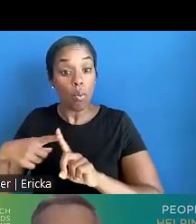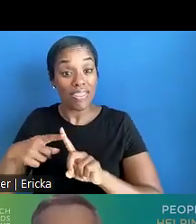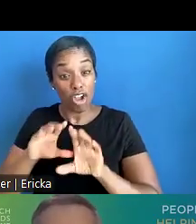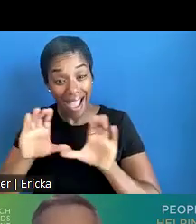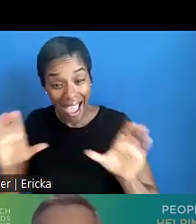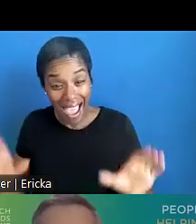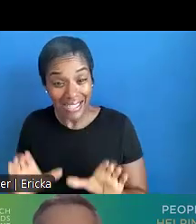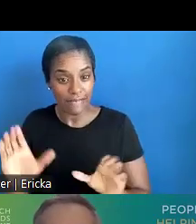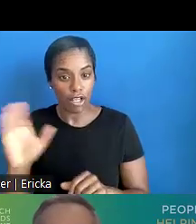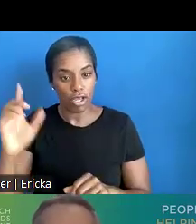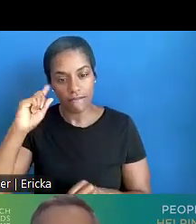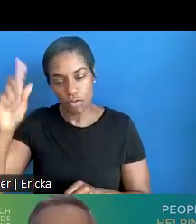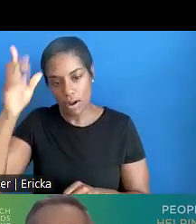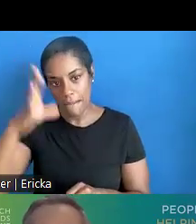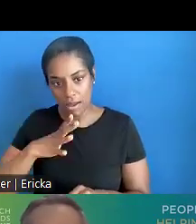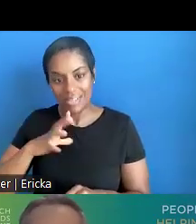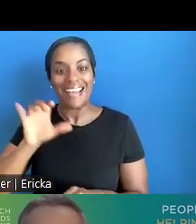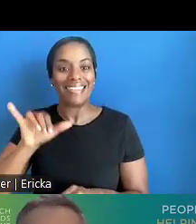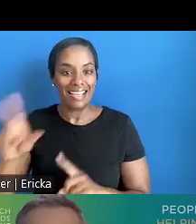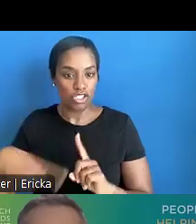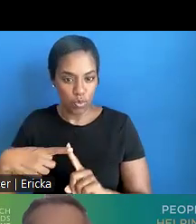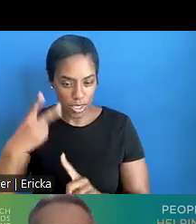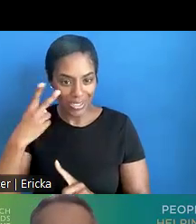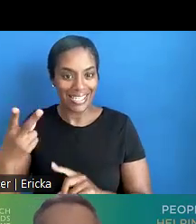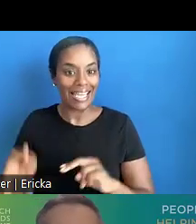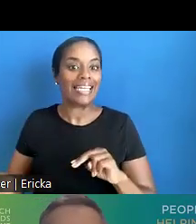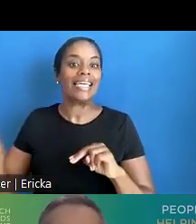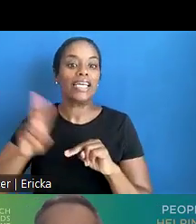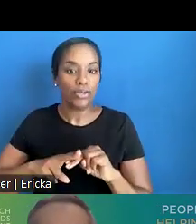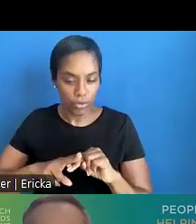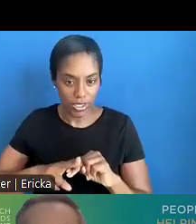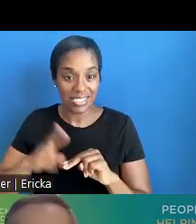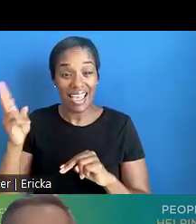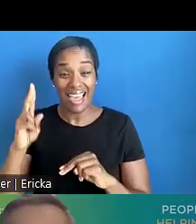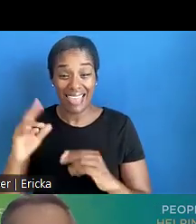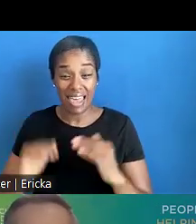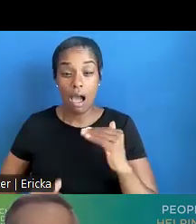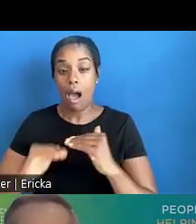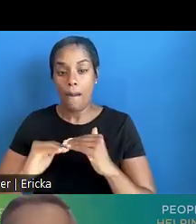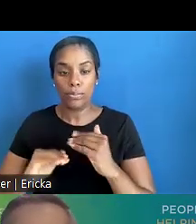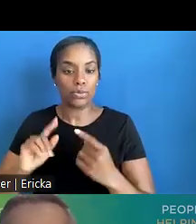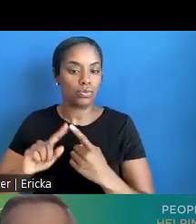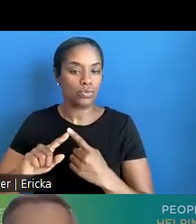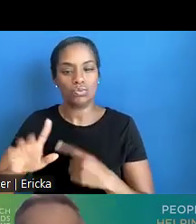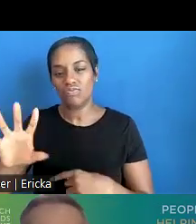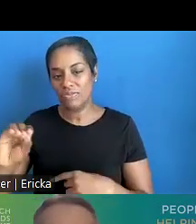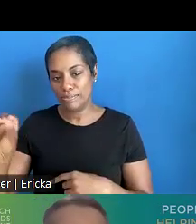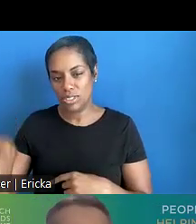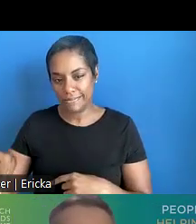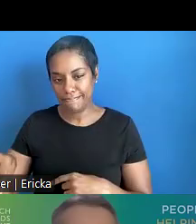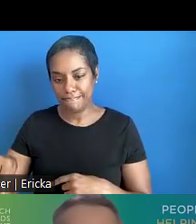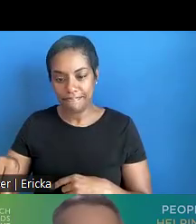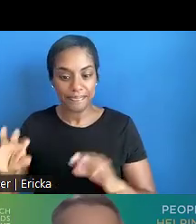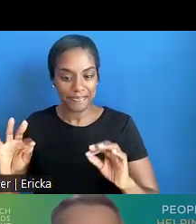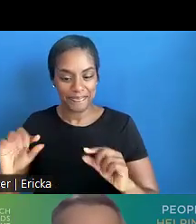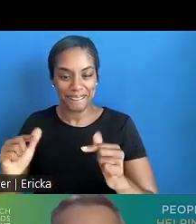looking for males, that's when they're seeing the increase and the up to 50%, which is what we believe it is. So